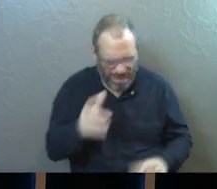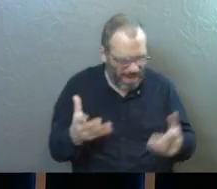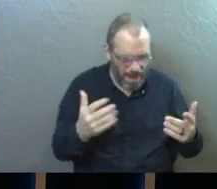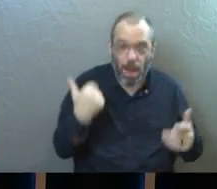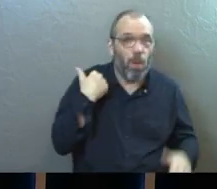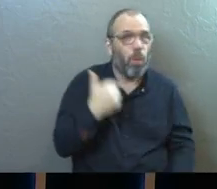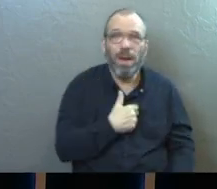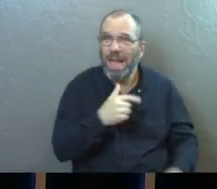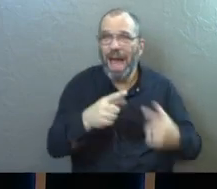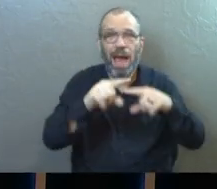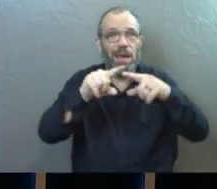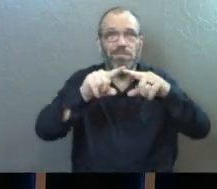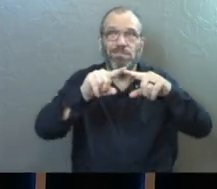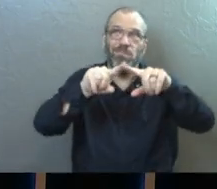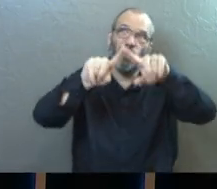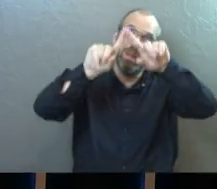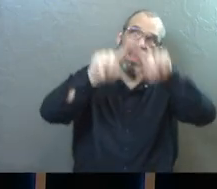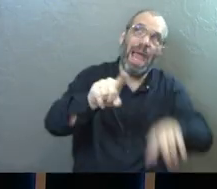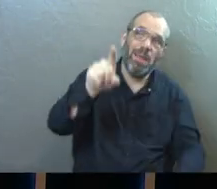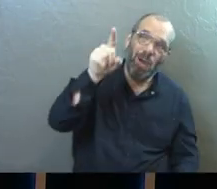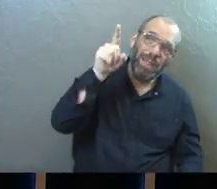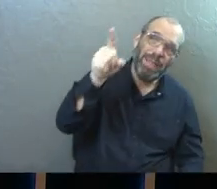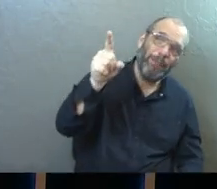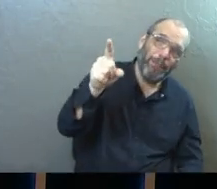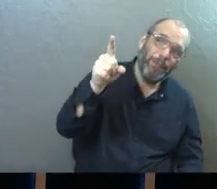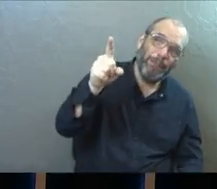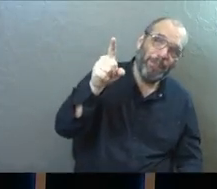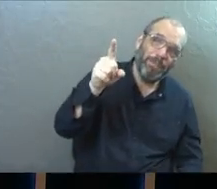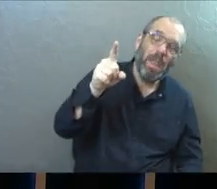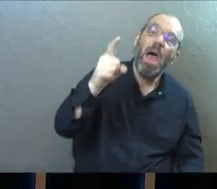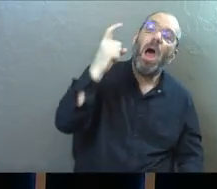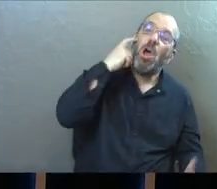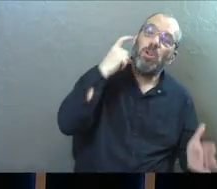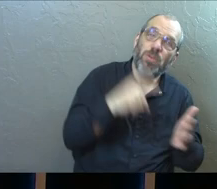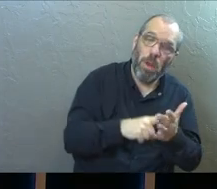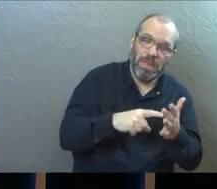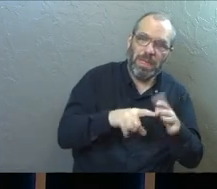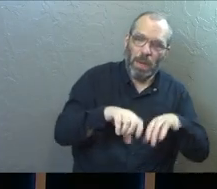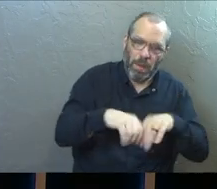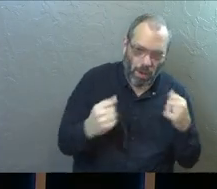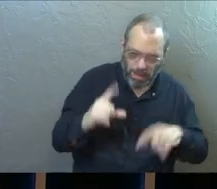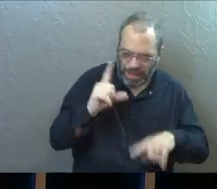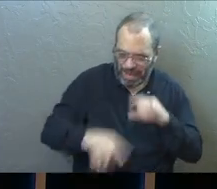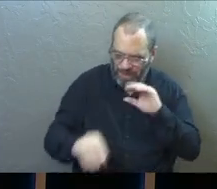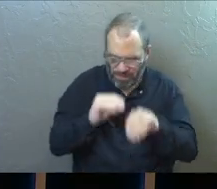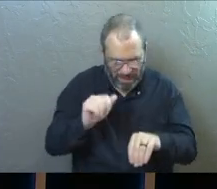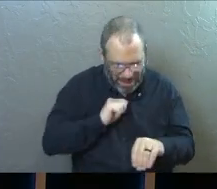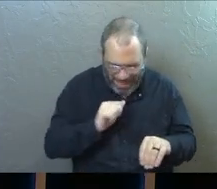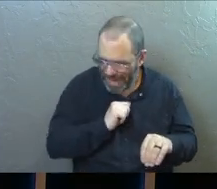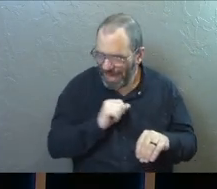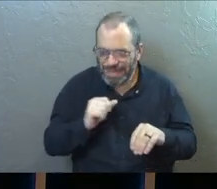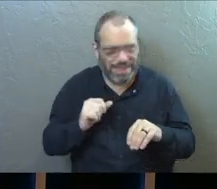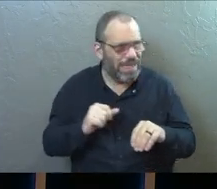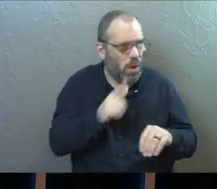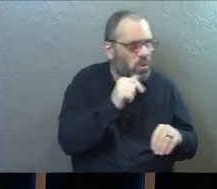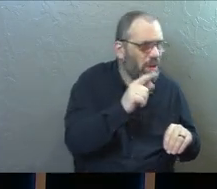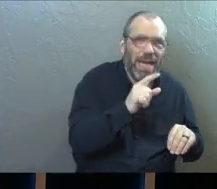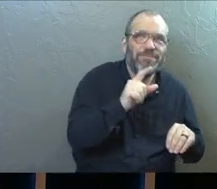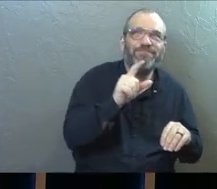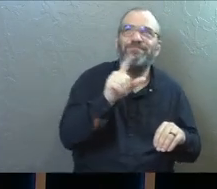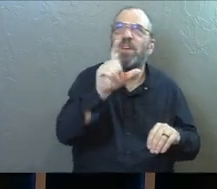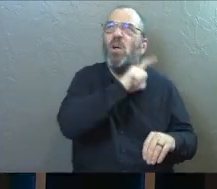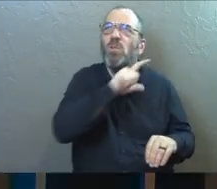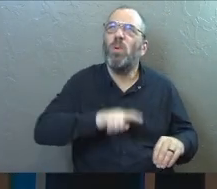because we're not relying on who we should be relying on. We recognize we're so broken that we can't fix ourselves. We know we've got to go somewhere else. Lord, I need